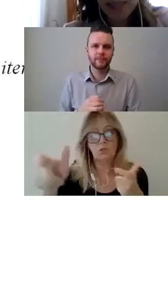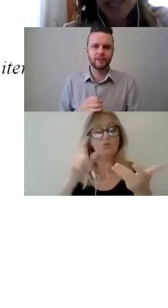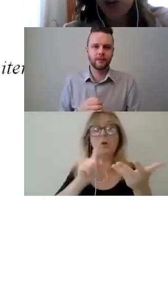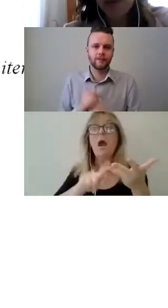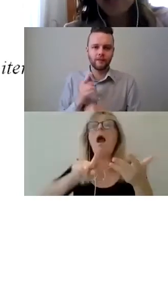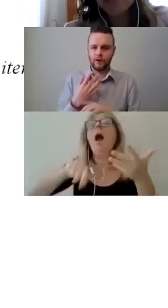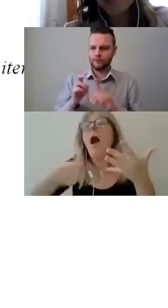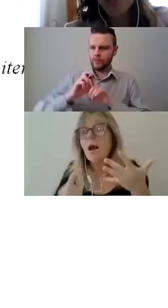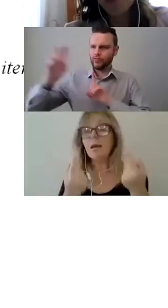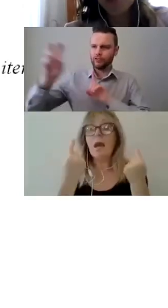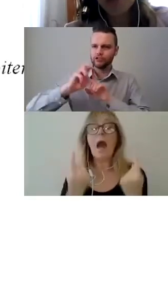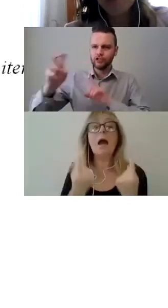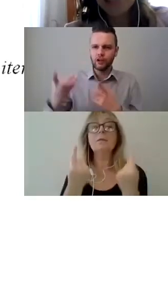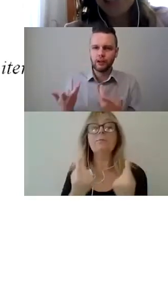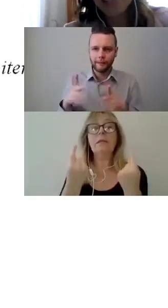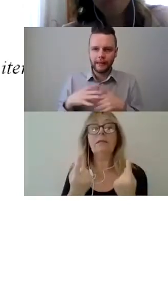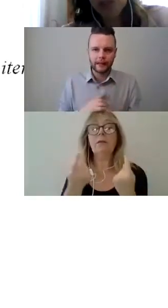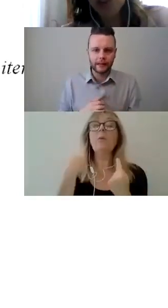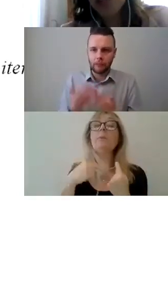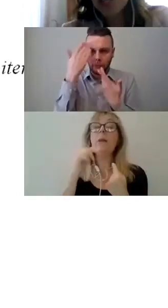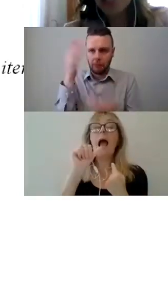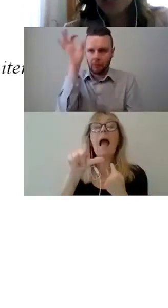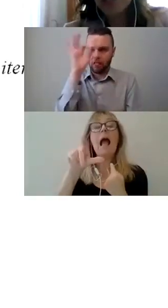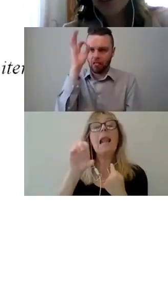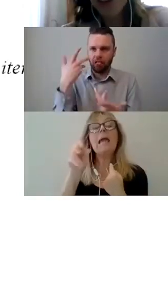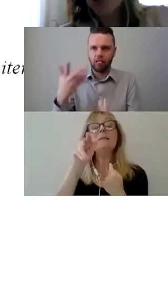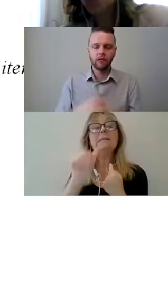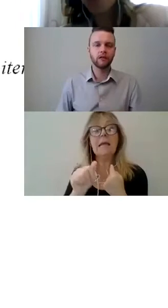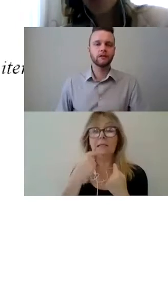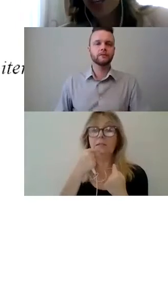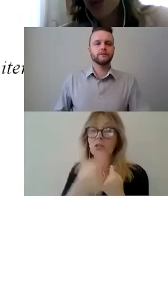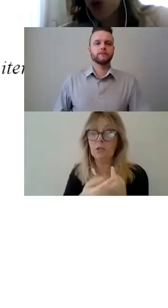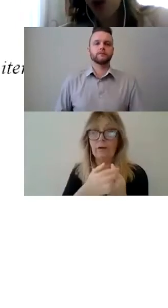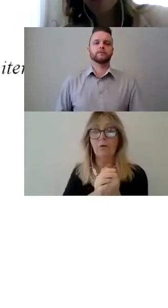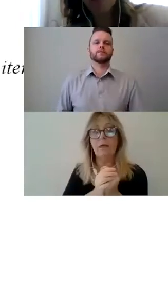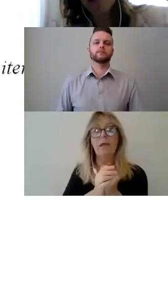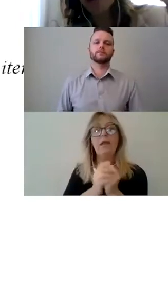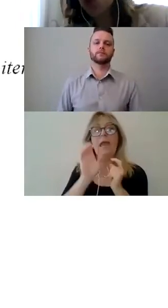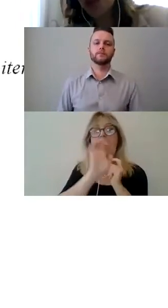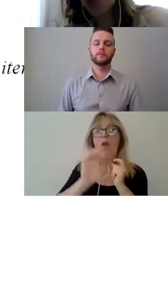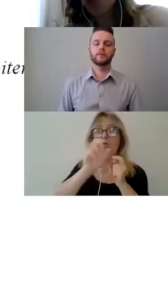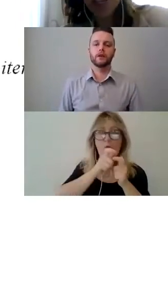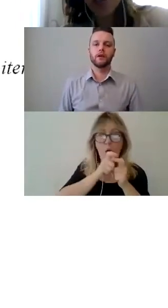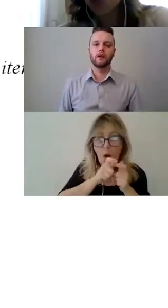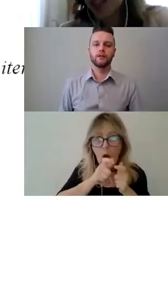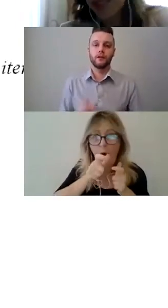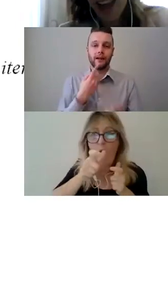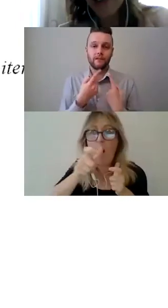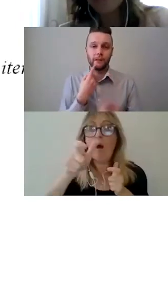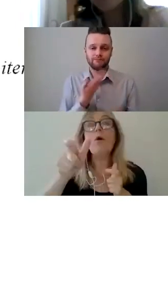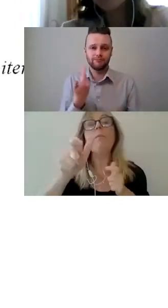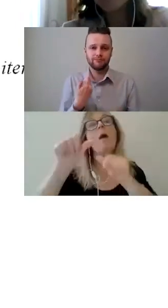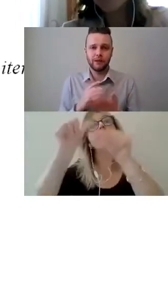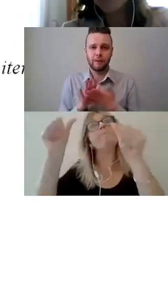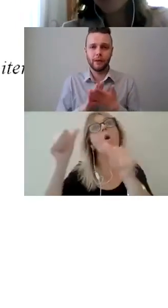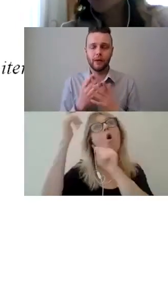the journey they have taken, and also lack of information as to how